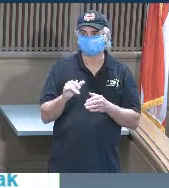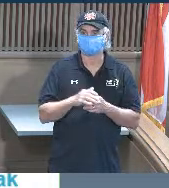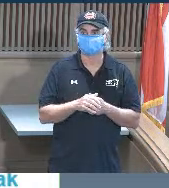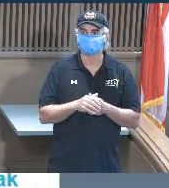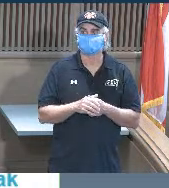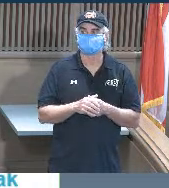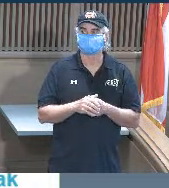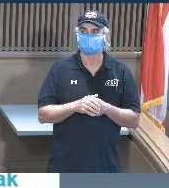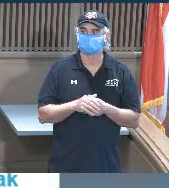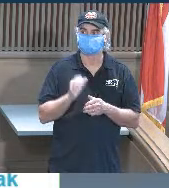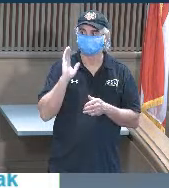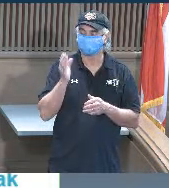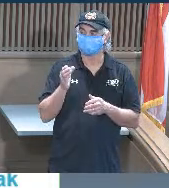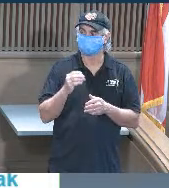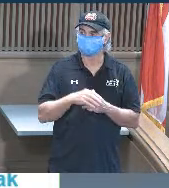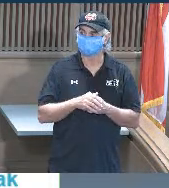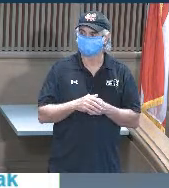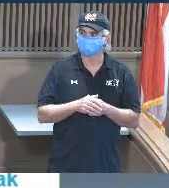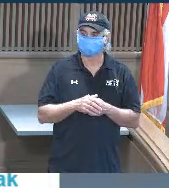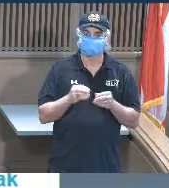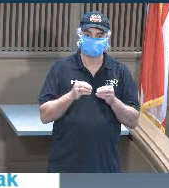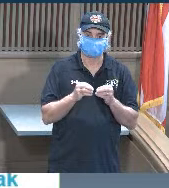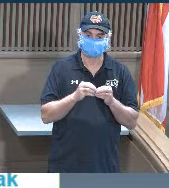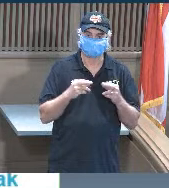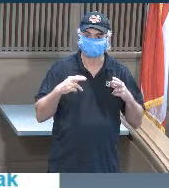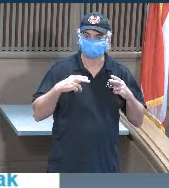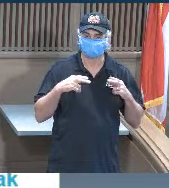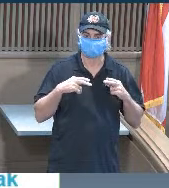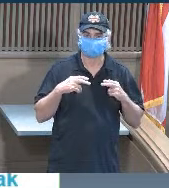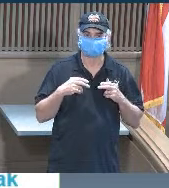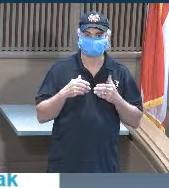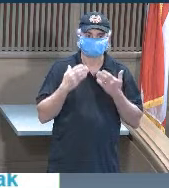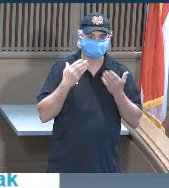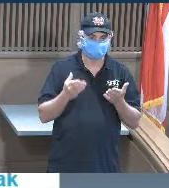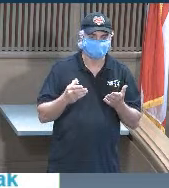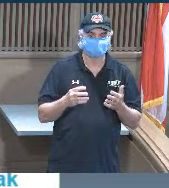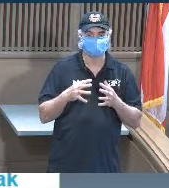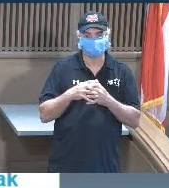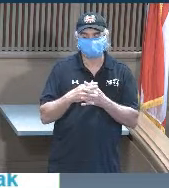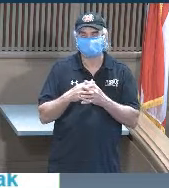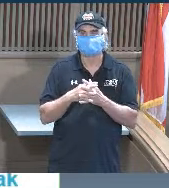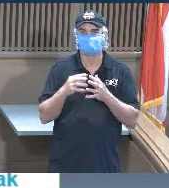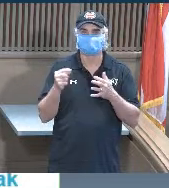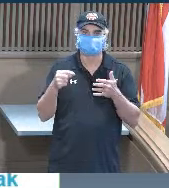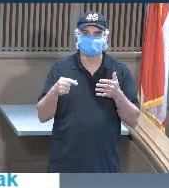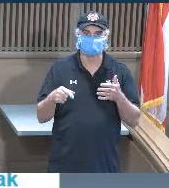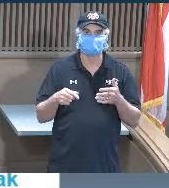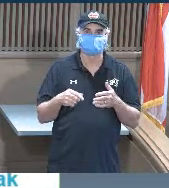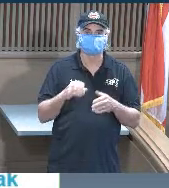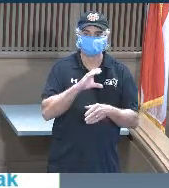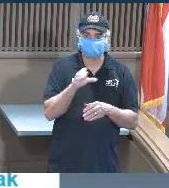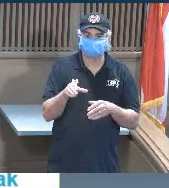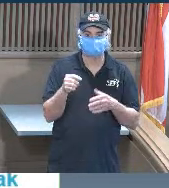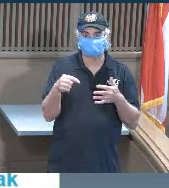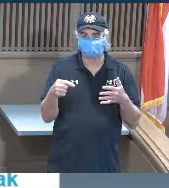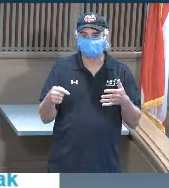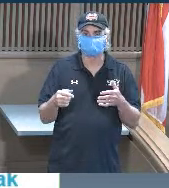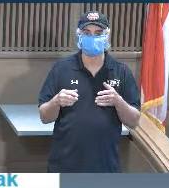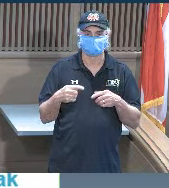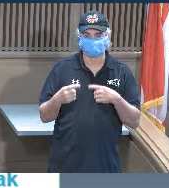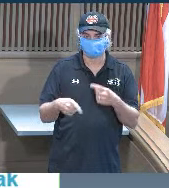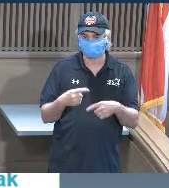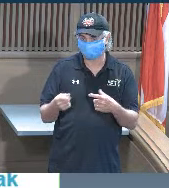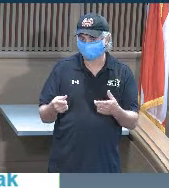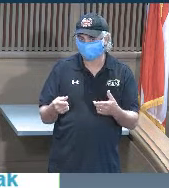we're coming up on more holiday seasons, and as well as football season, which is a great opportunity for people to get together.